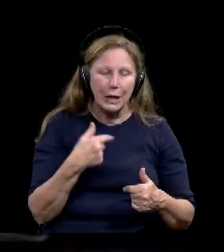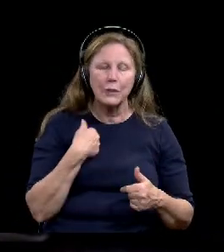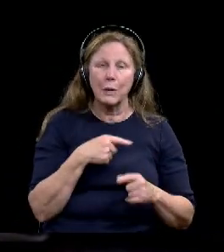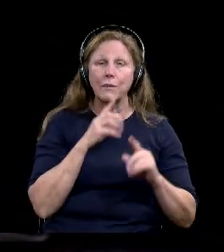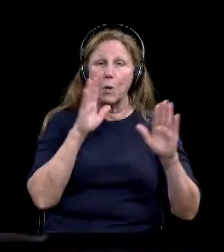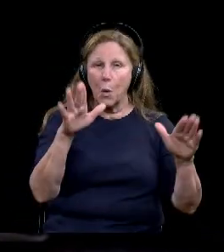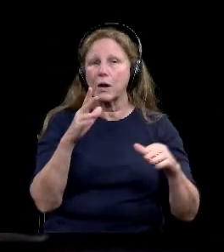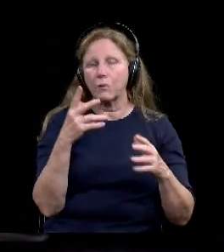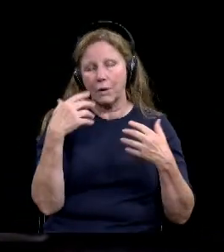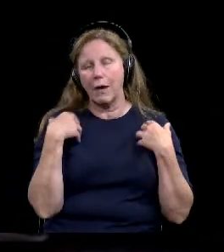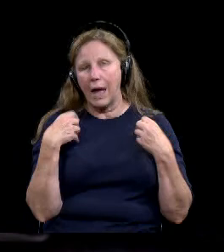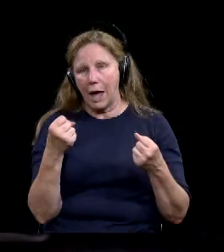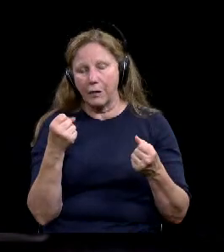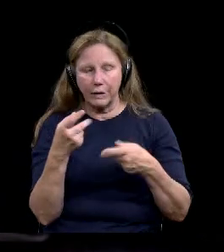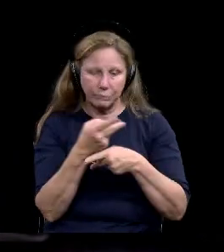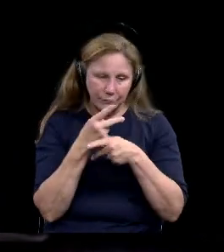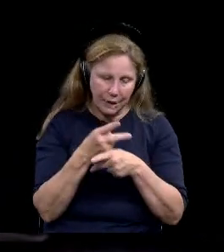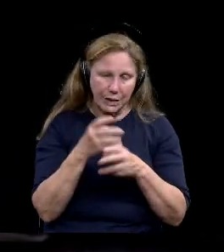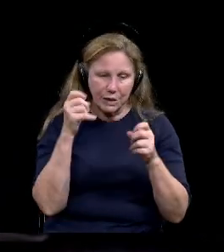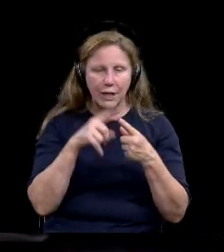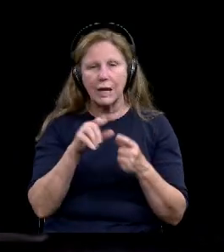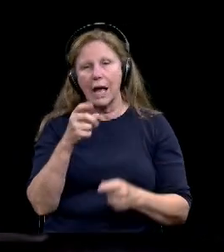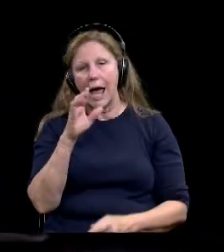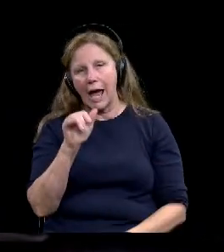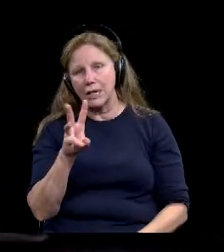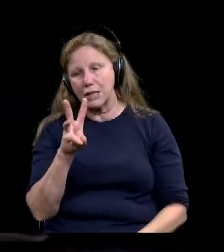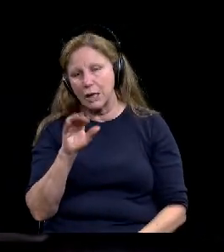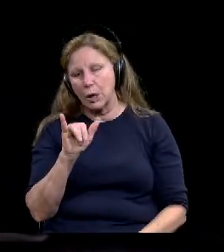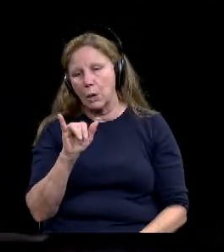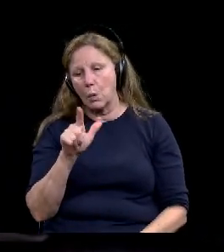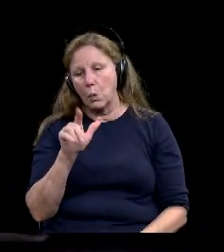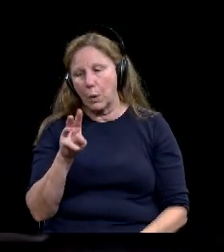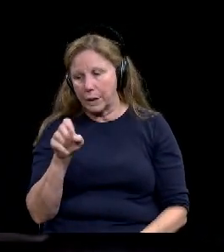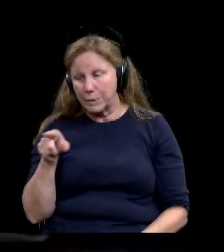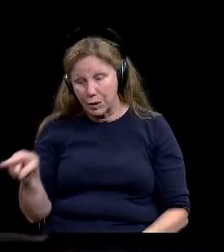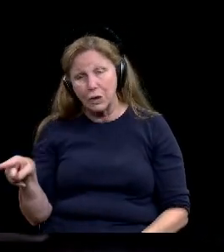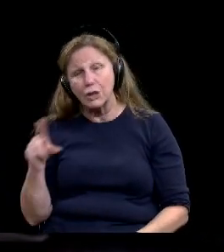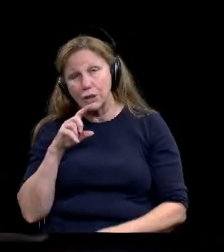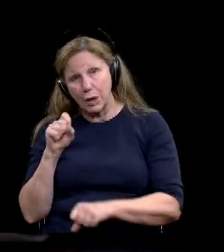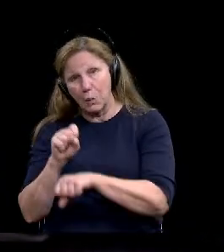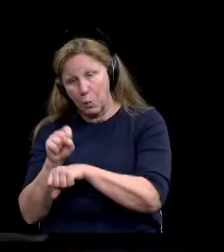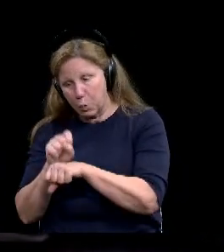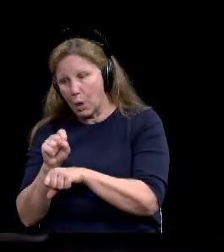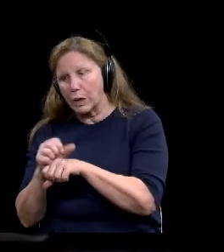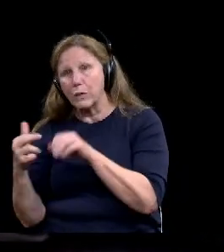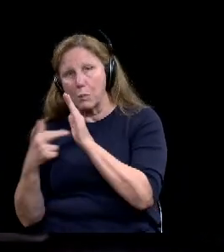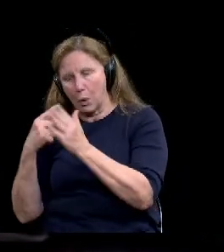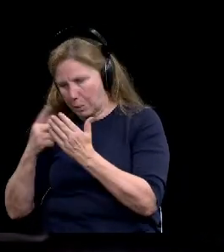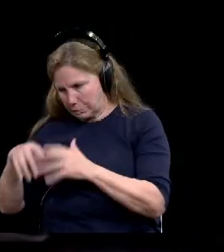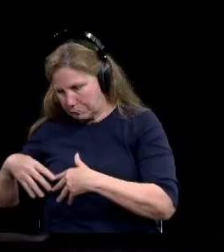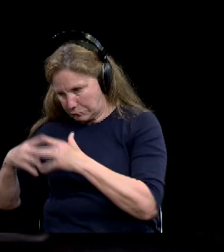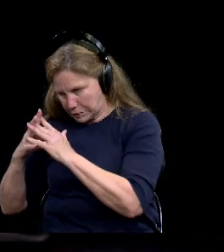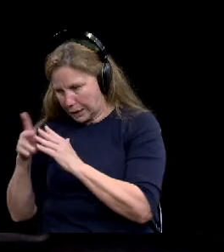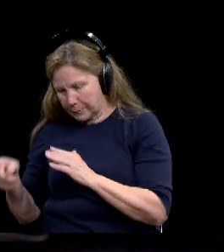program. She understands public and community health education, and I look forward to seeing this move forward. Thank